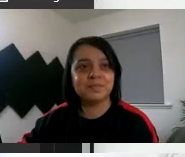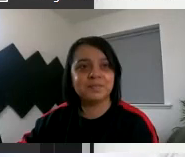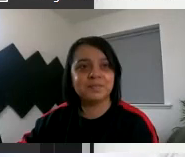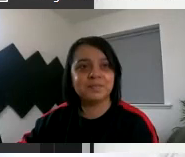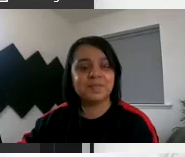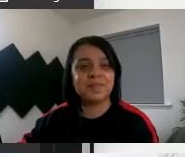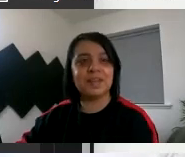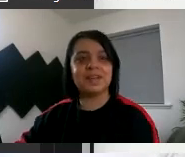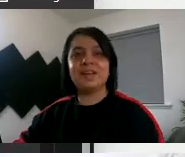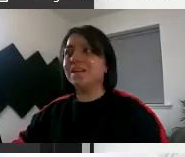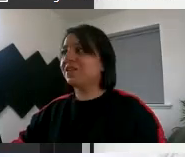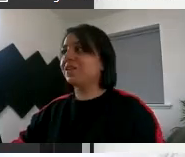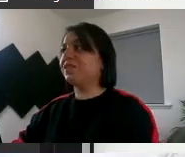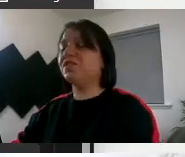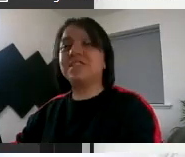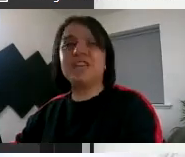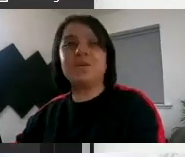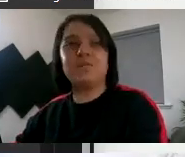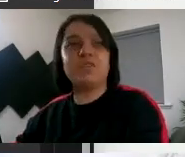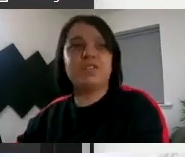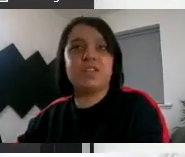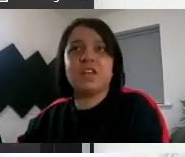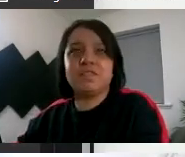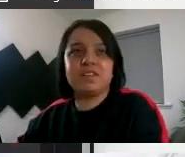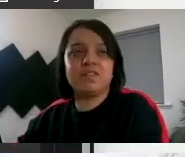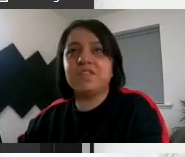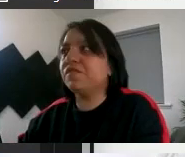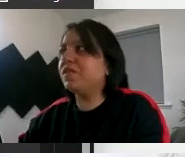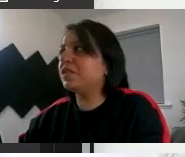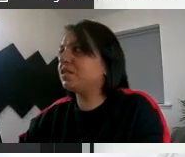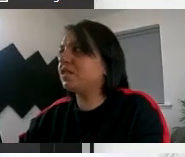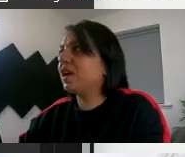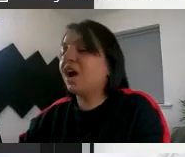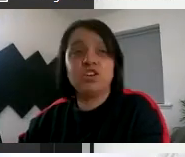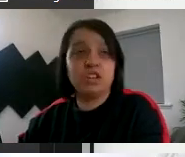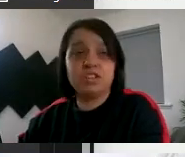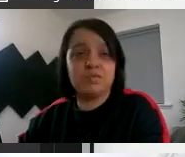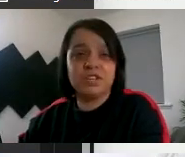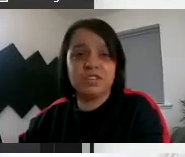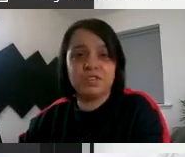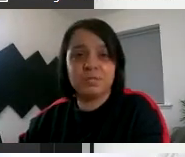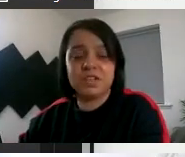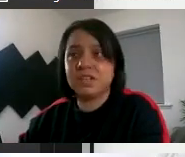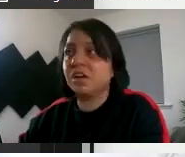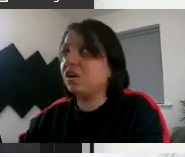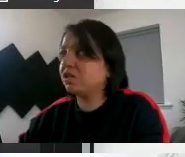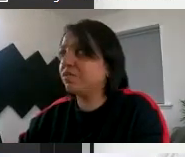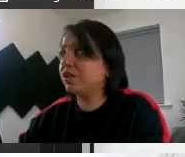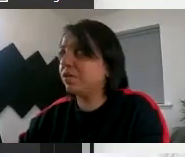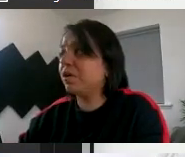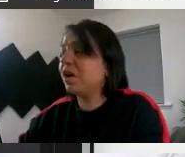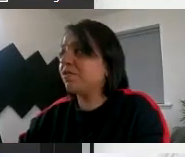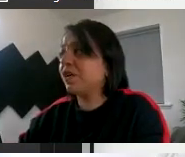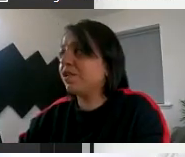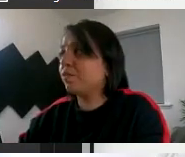Yeah. So you should see him in movies like Fast and Furious. Lots of British films. He's in a lot of British